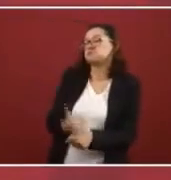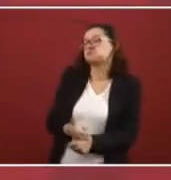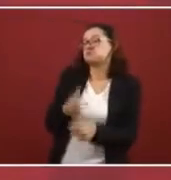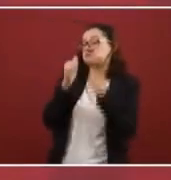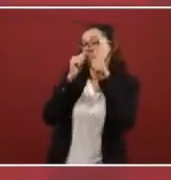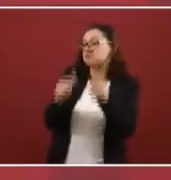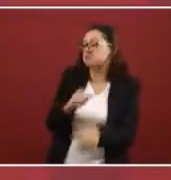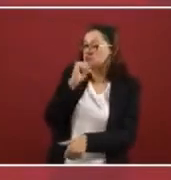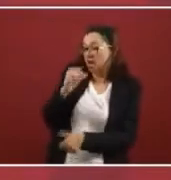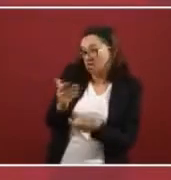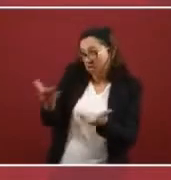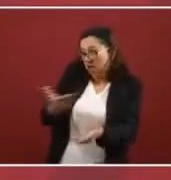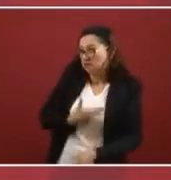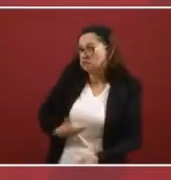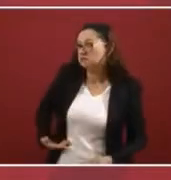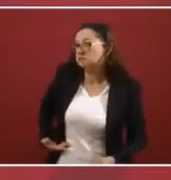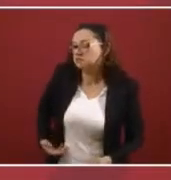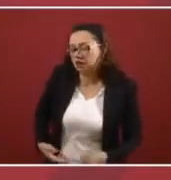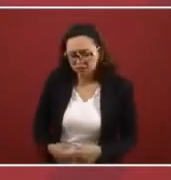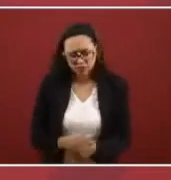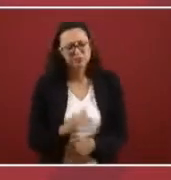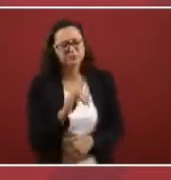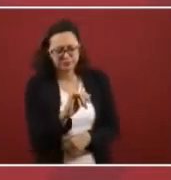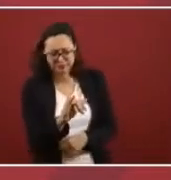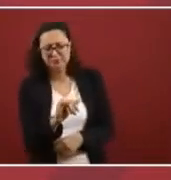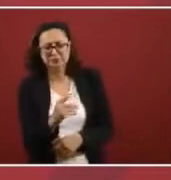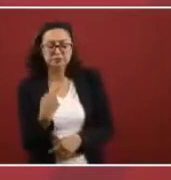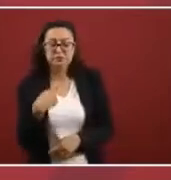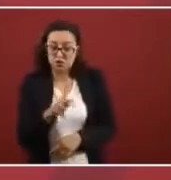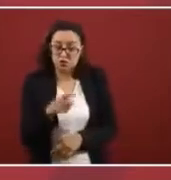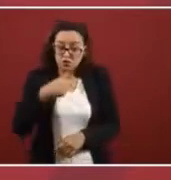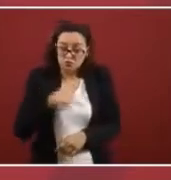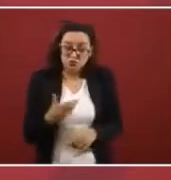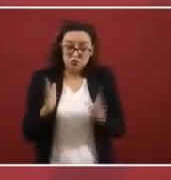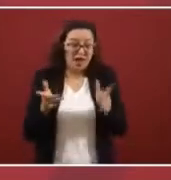that they listen to them, to the people.